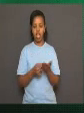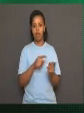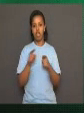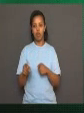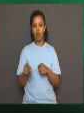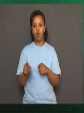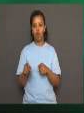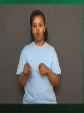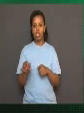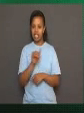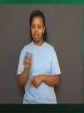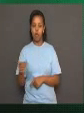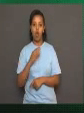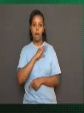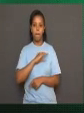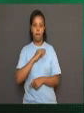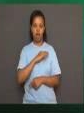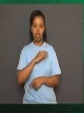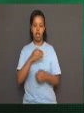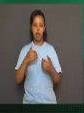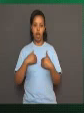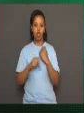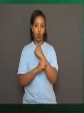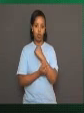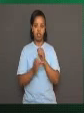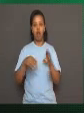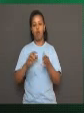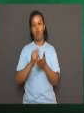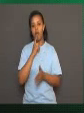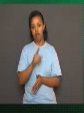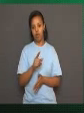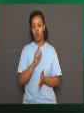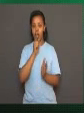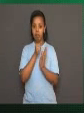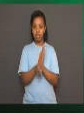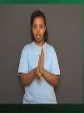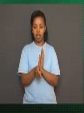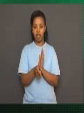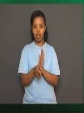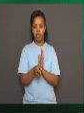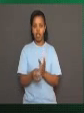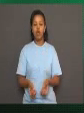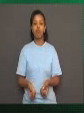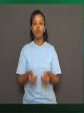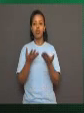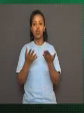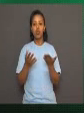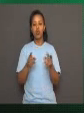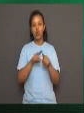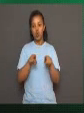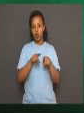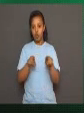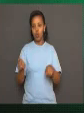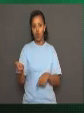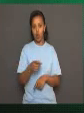in common. For example, there will be many different types